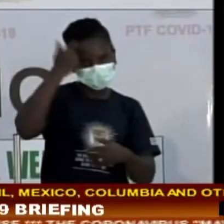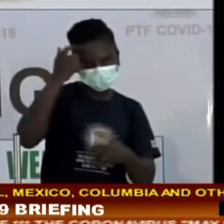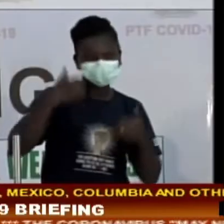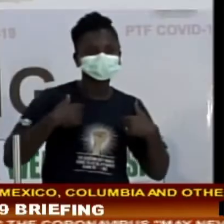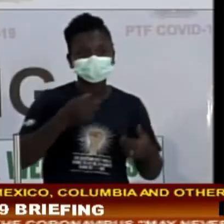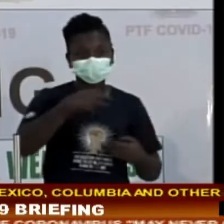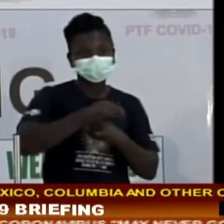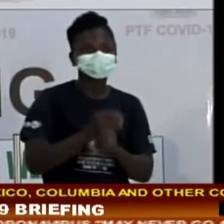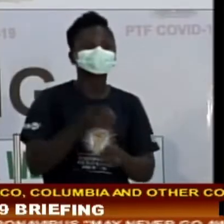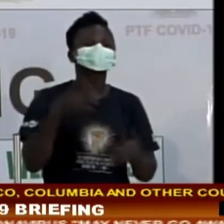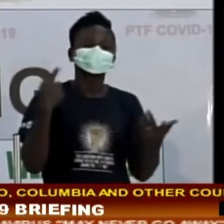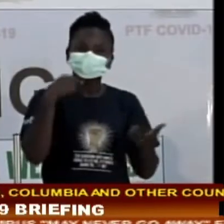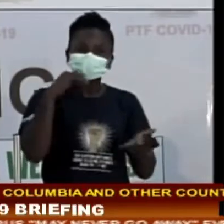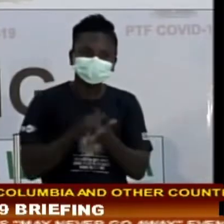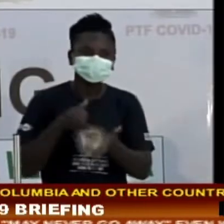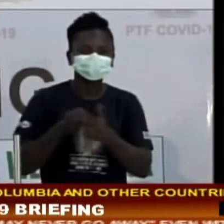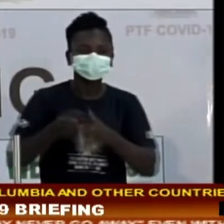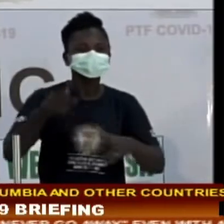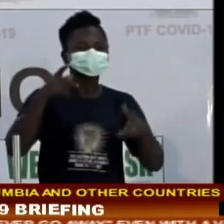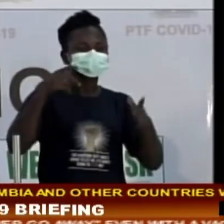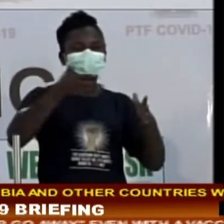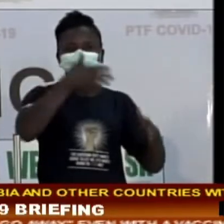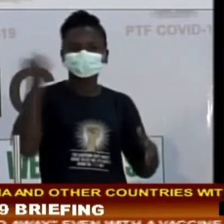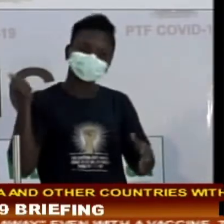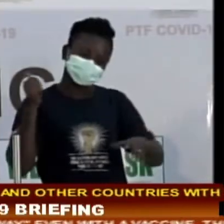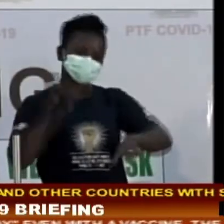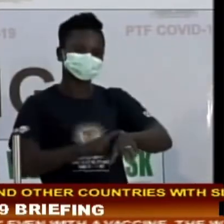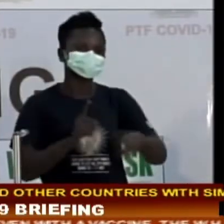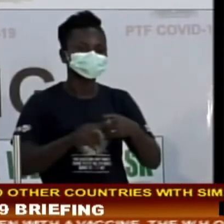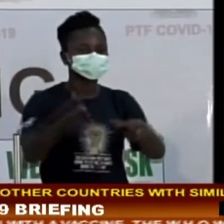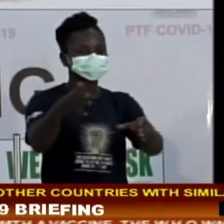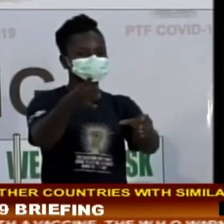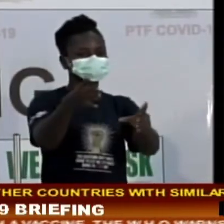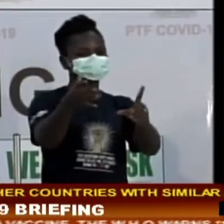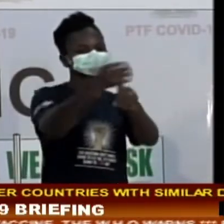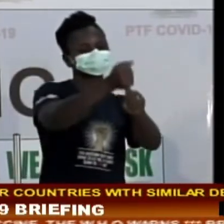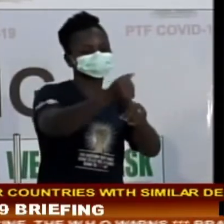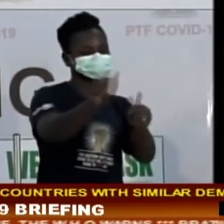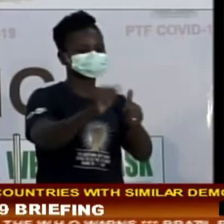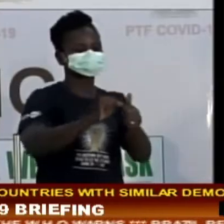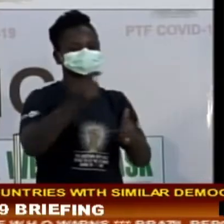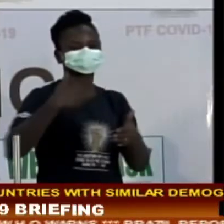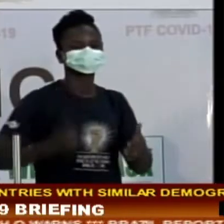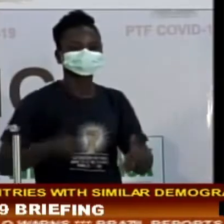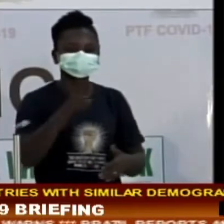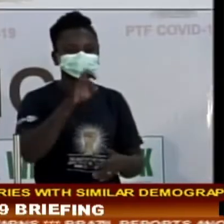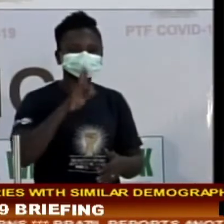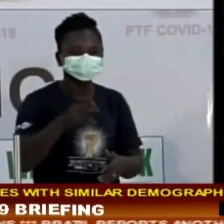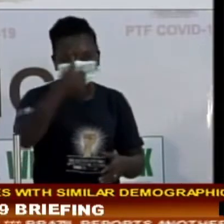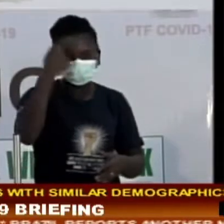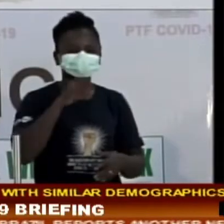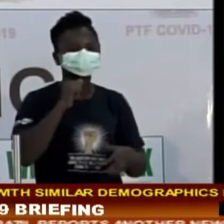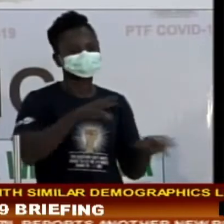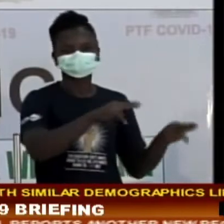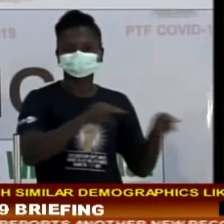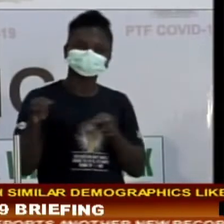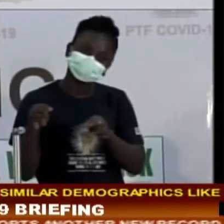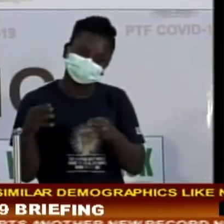best period to capture everybody where they are because they not moving and that argument is extremely